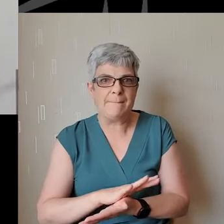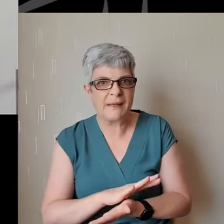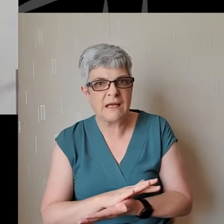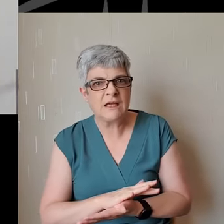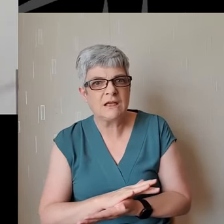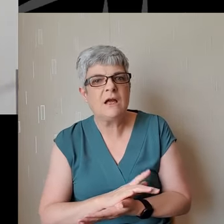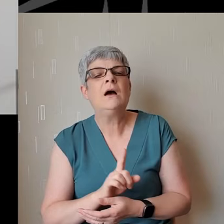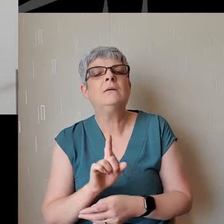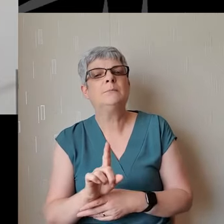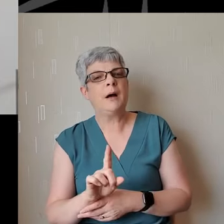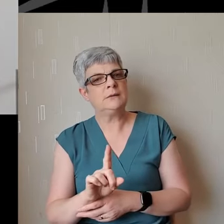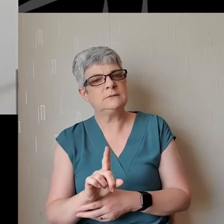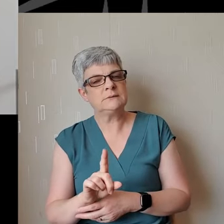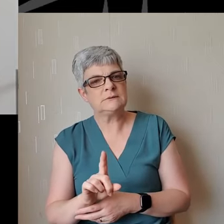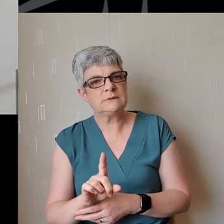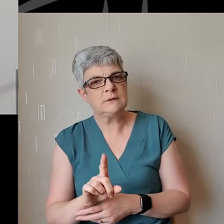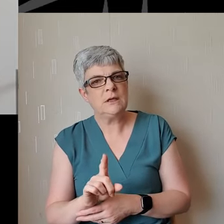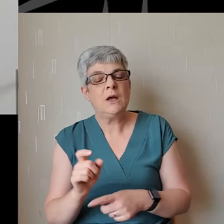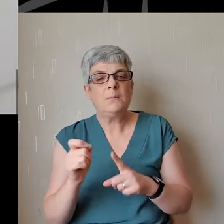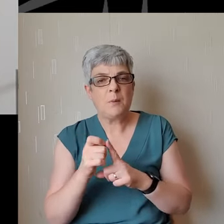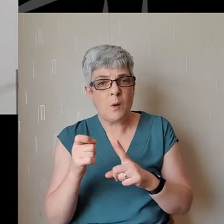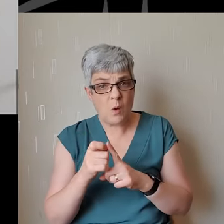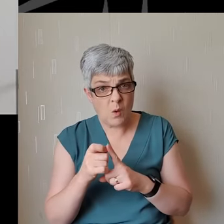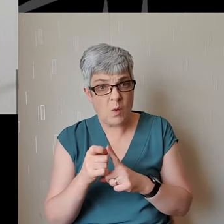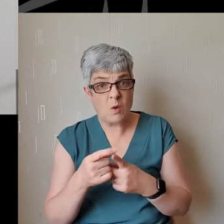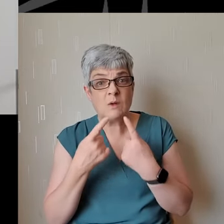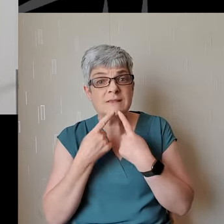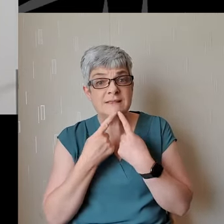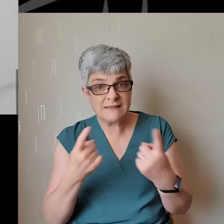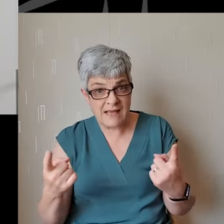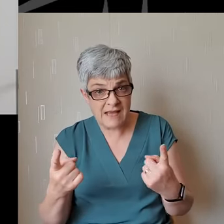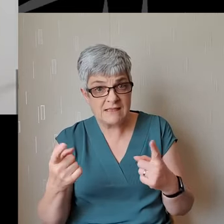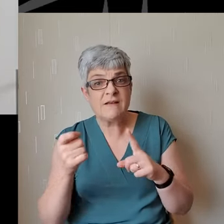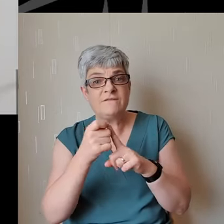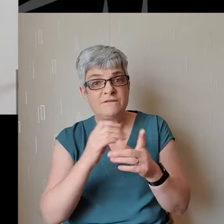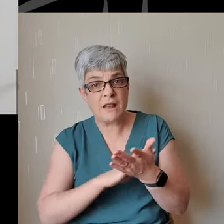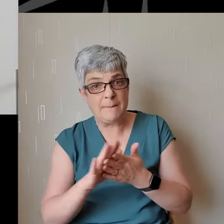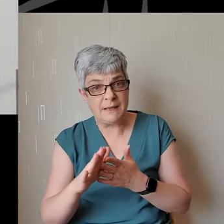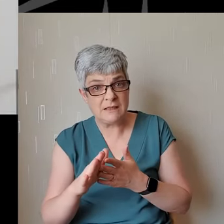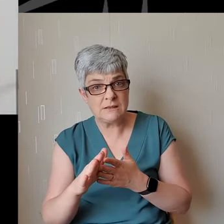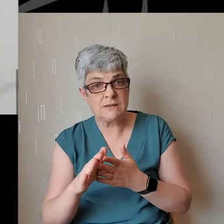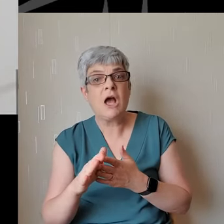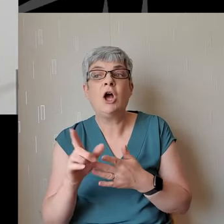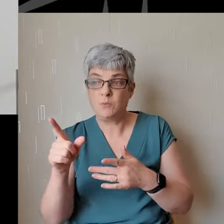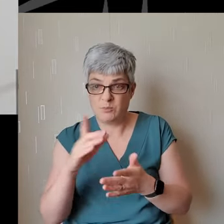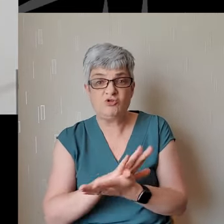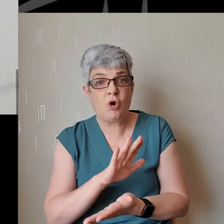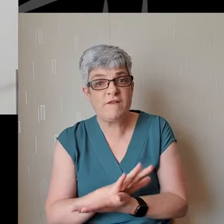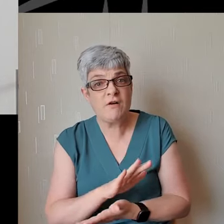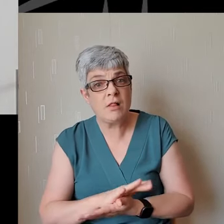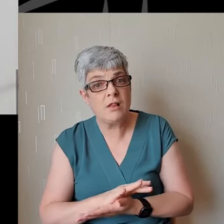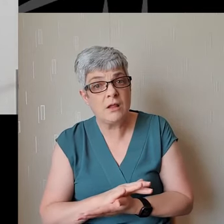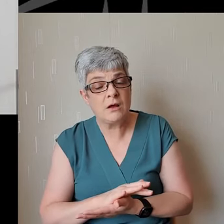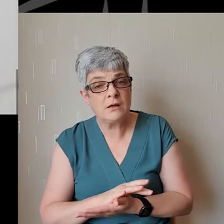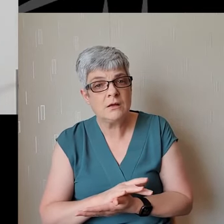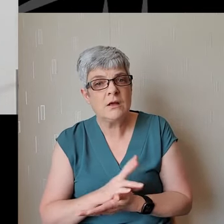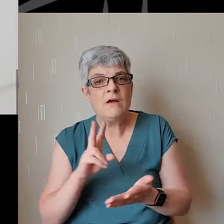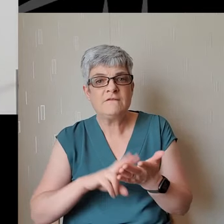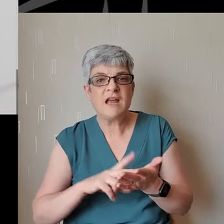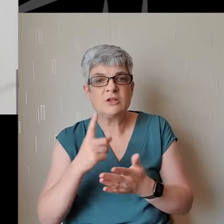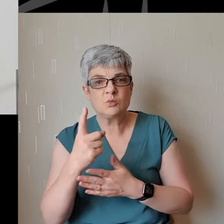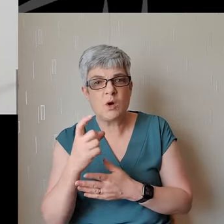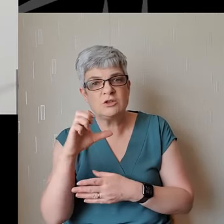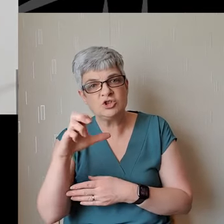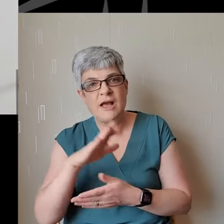And yet, Paul does command the Philippians to be joyful. Verse 1 of